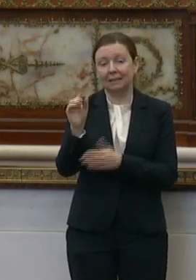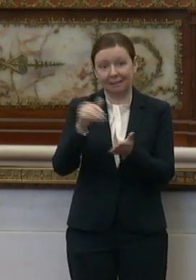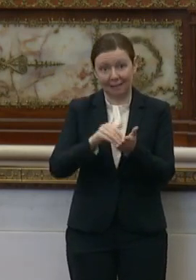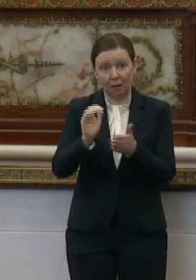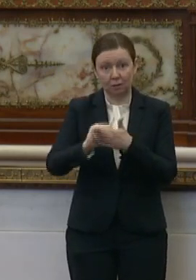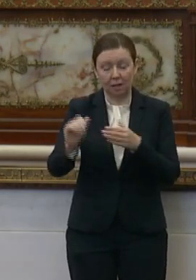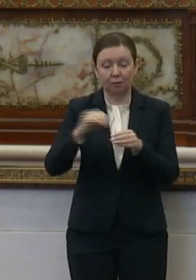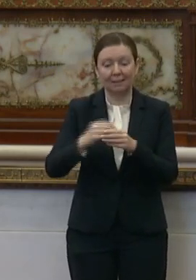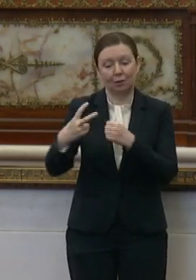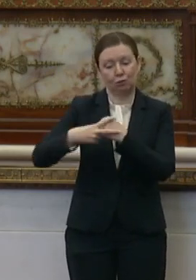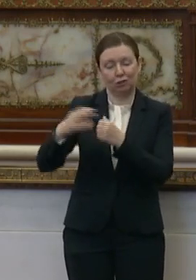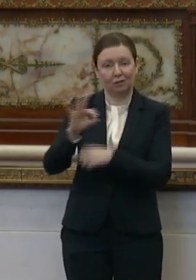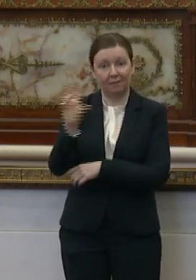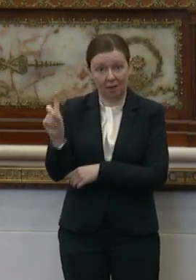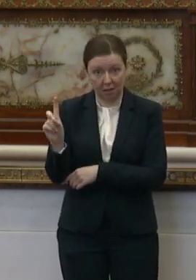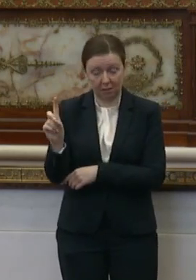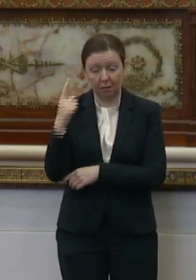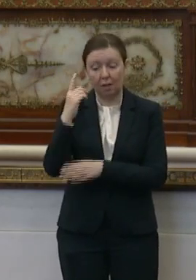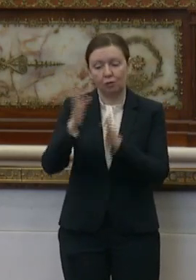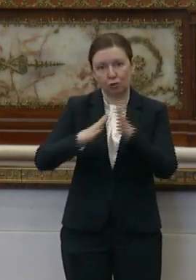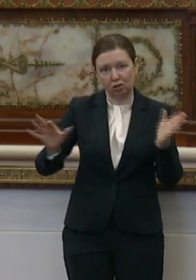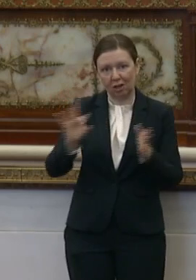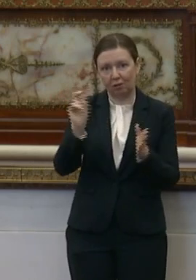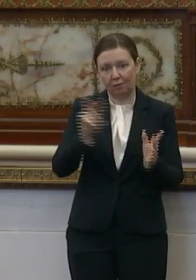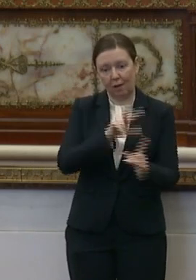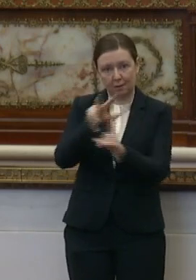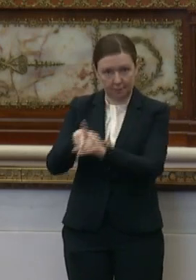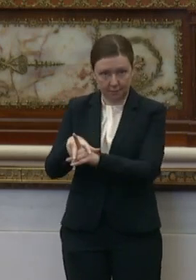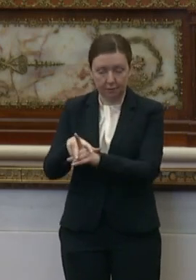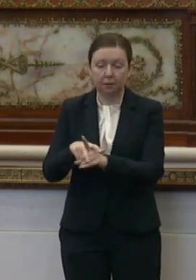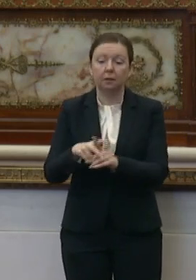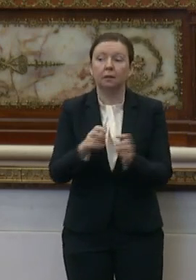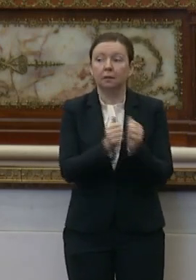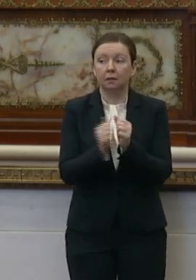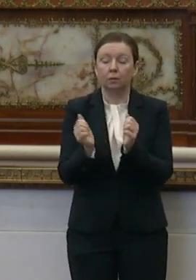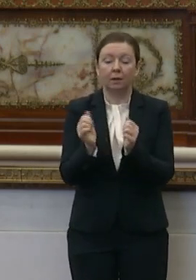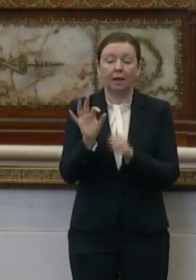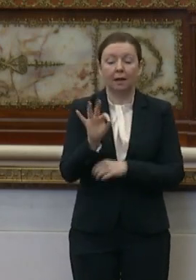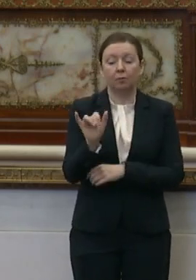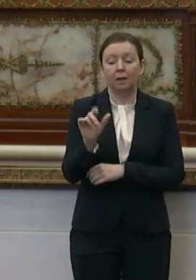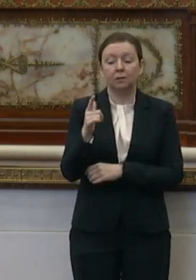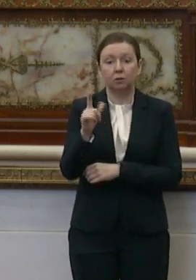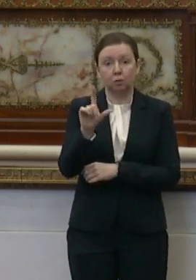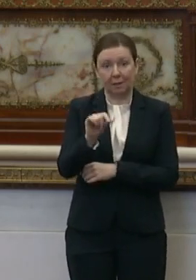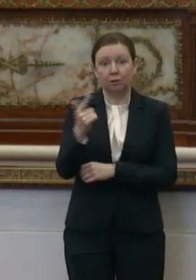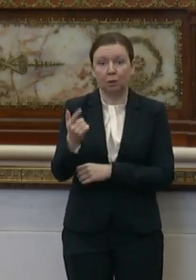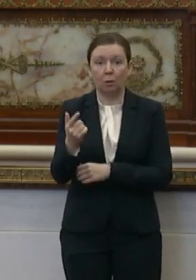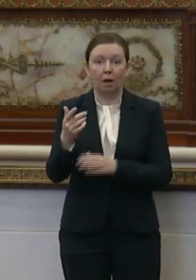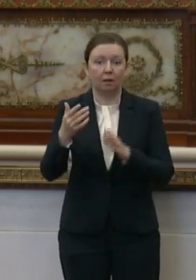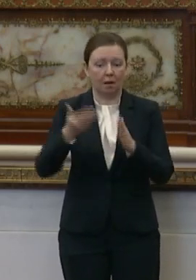$34,276,000 in the reserve fund for general fund purposes in connection with the FY 2021 operating budget.